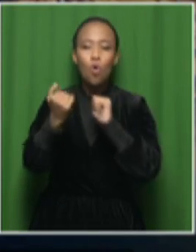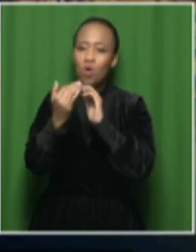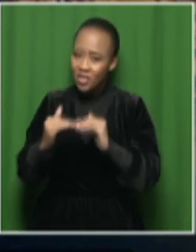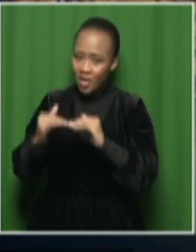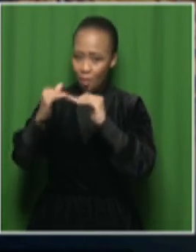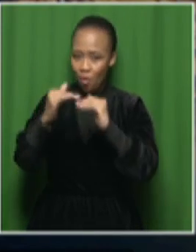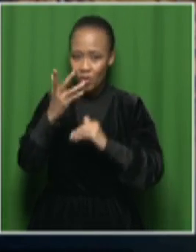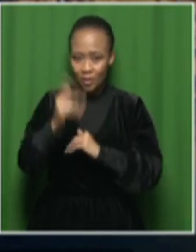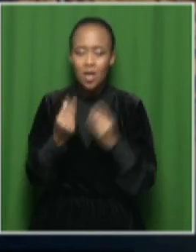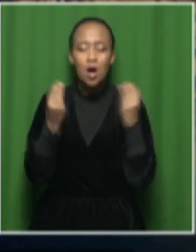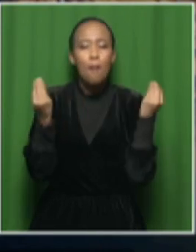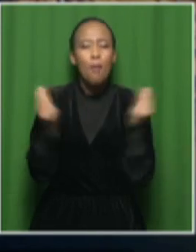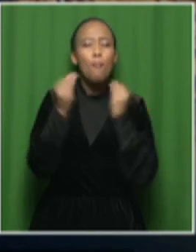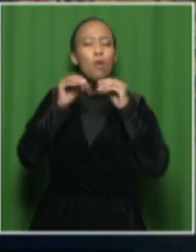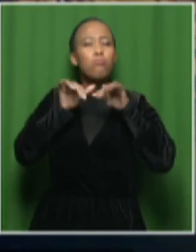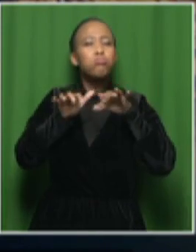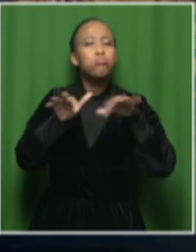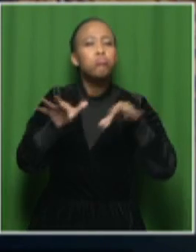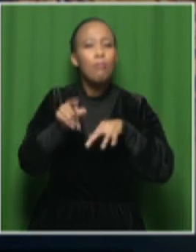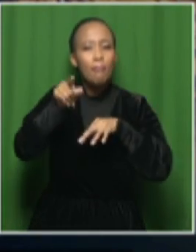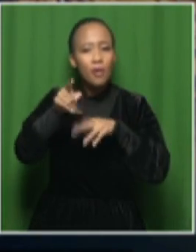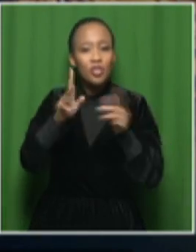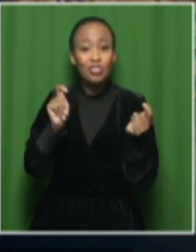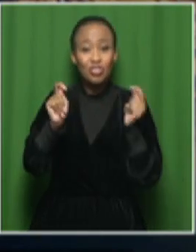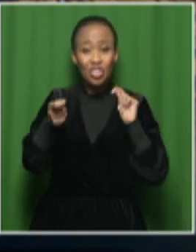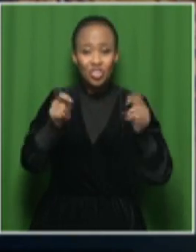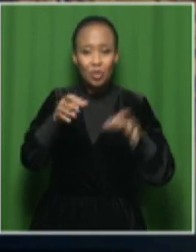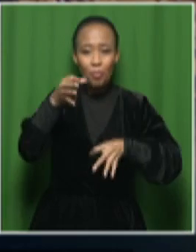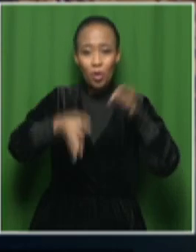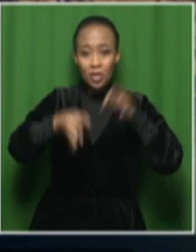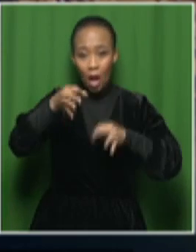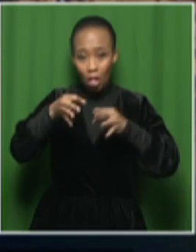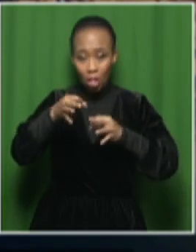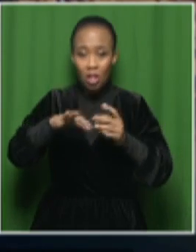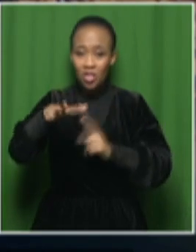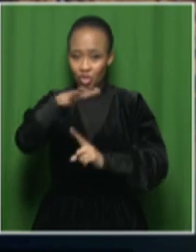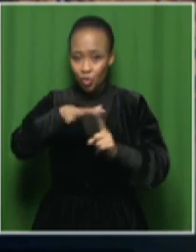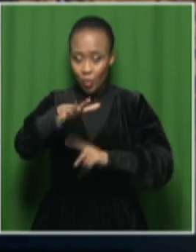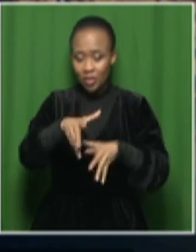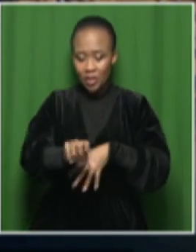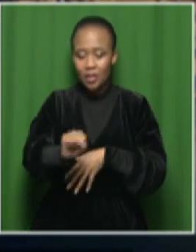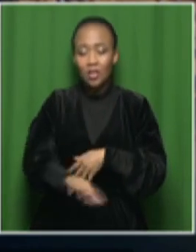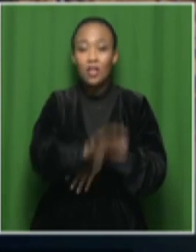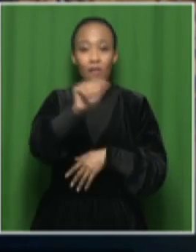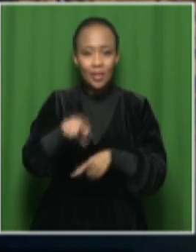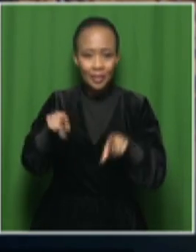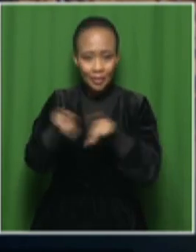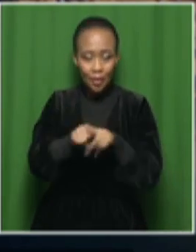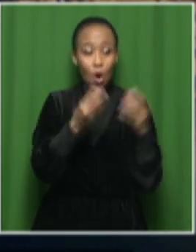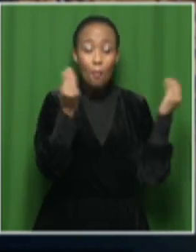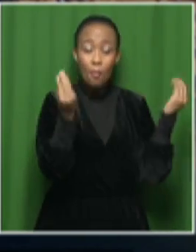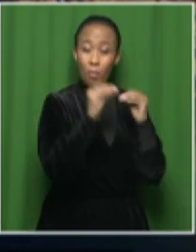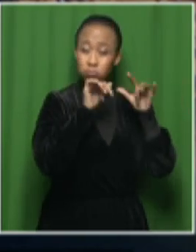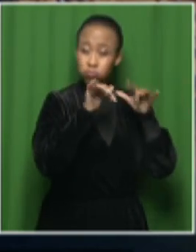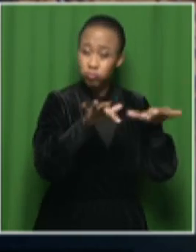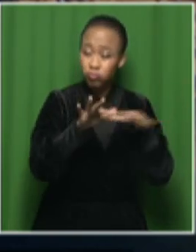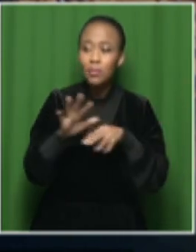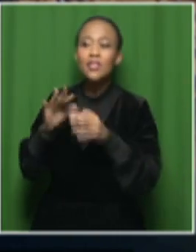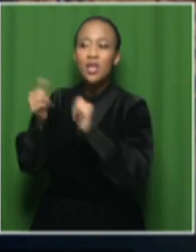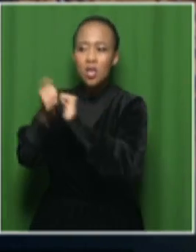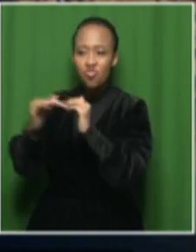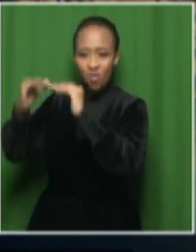surrounding populism, how populism is in fact changing the political discourse in South Africa, and the relationship between populism and democracy are just some of